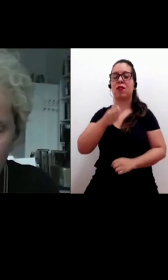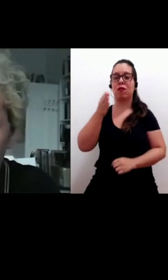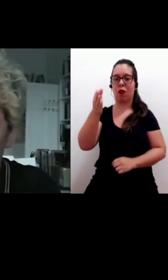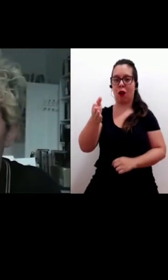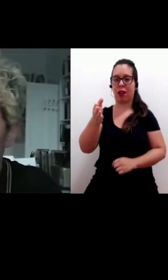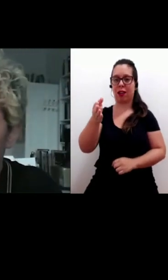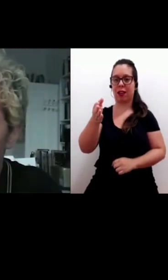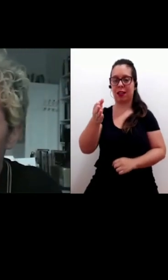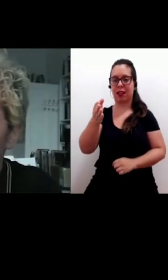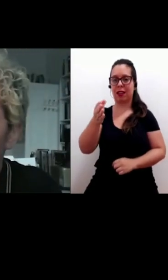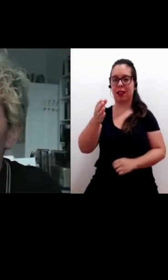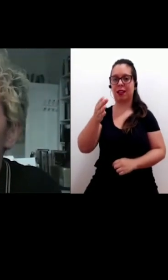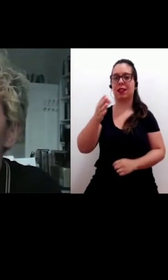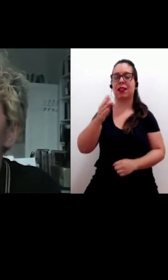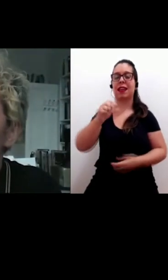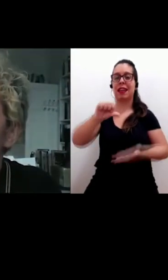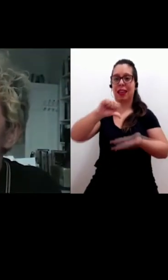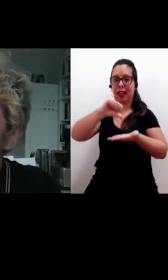want to come